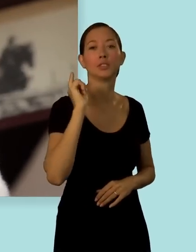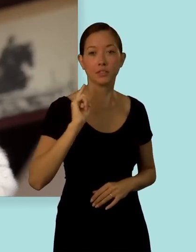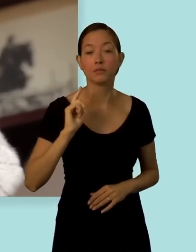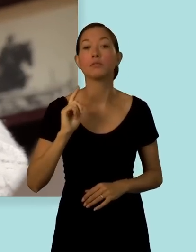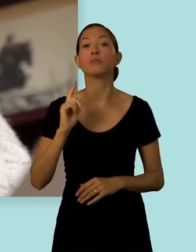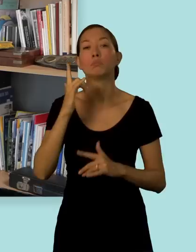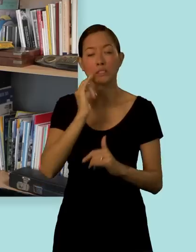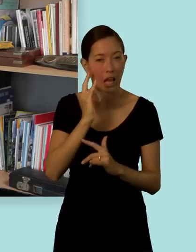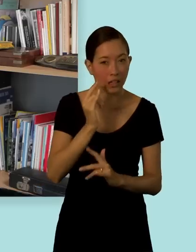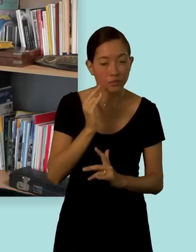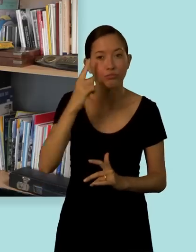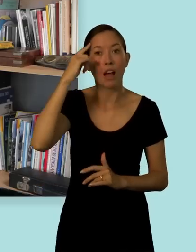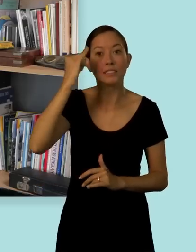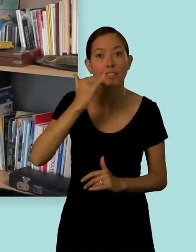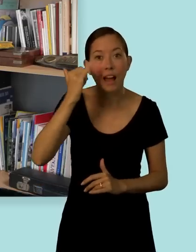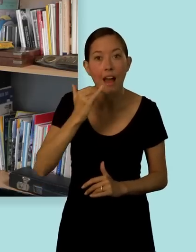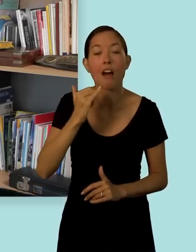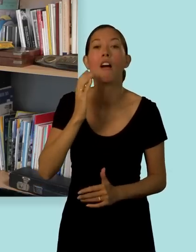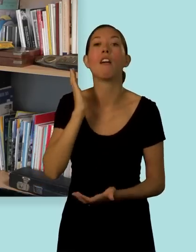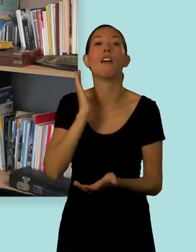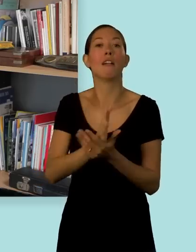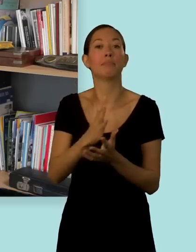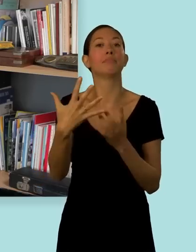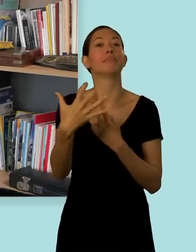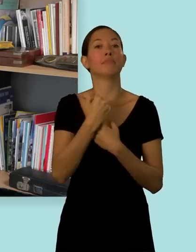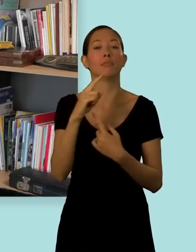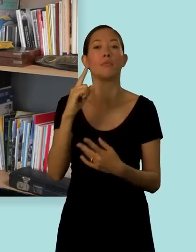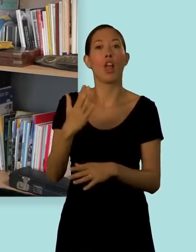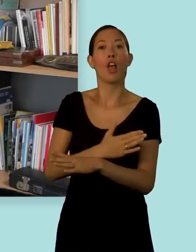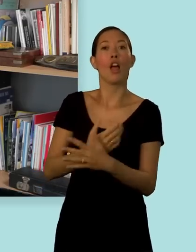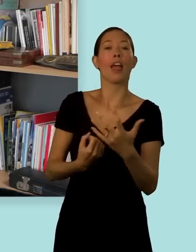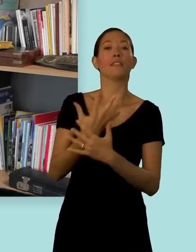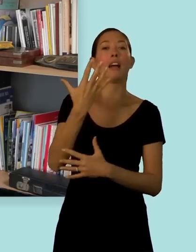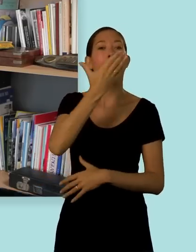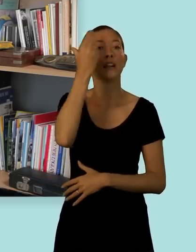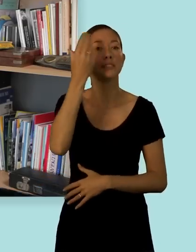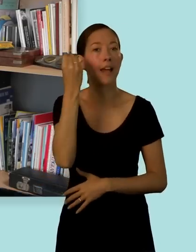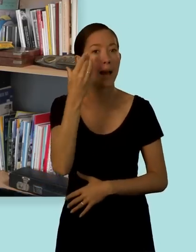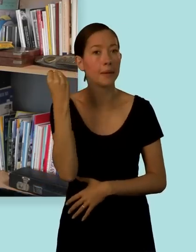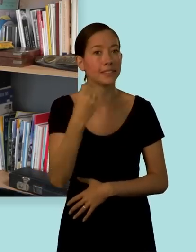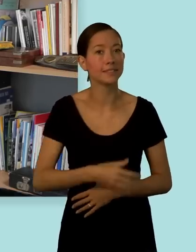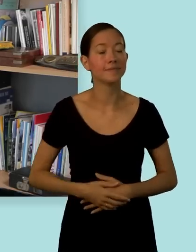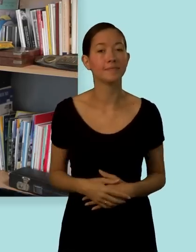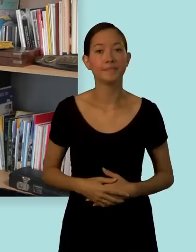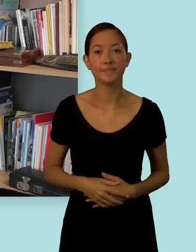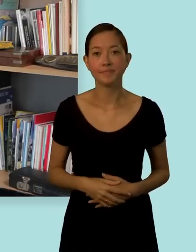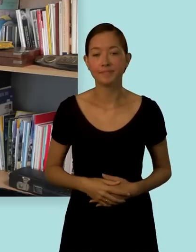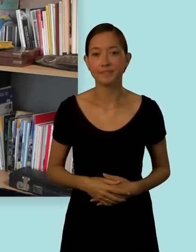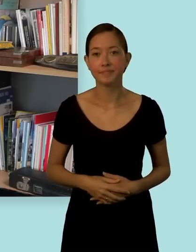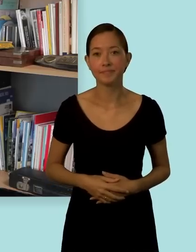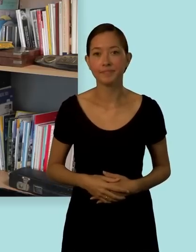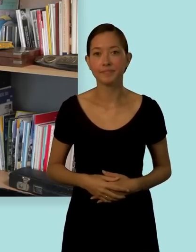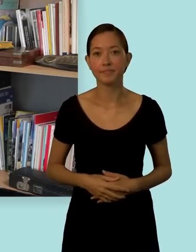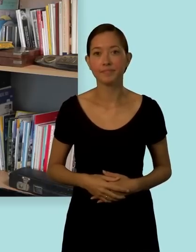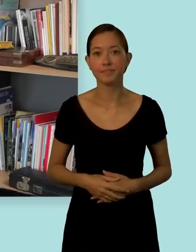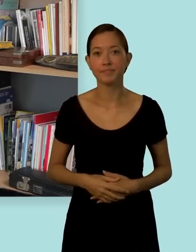year. And as a result of the tests and the brain scan, I got the diagnosis of early onset